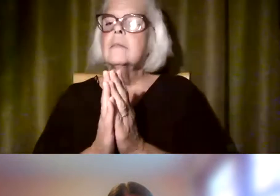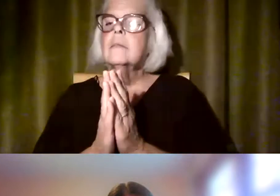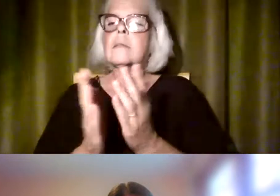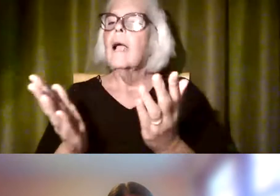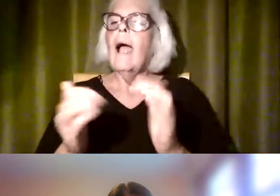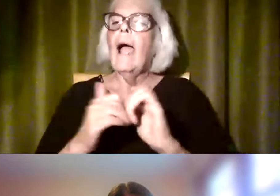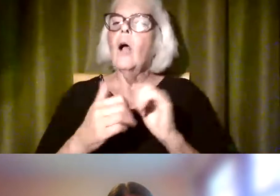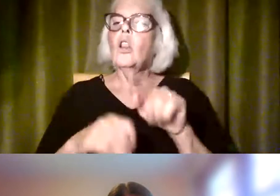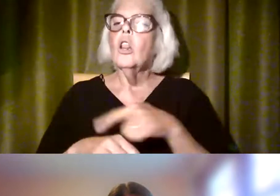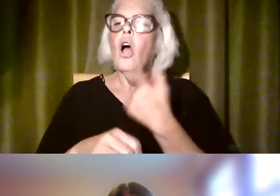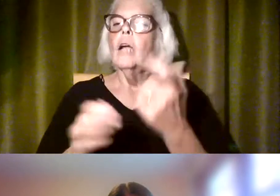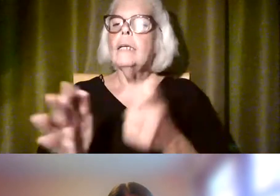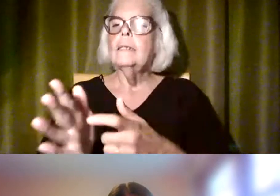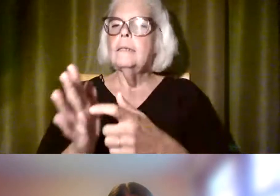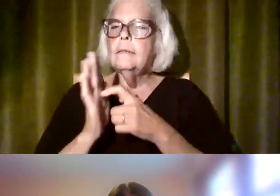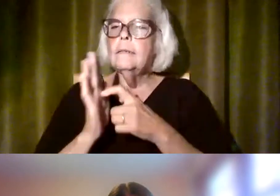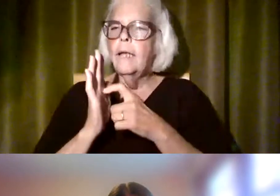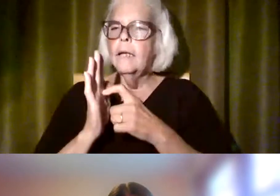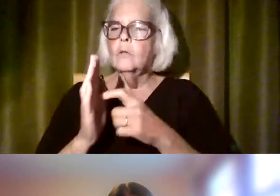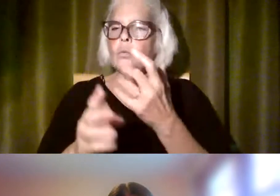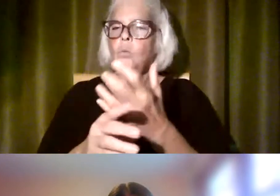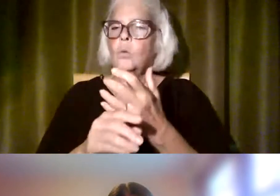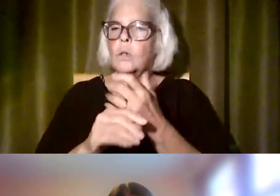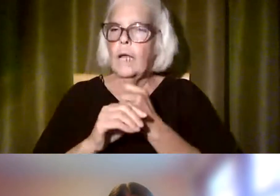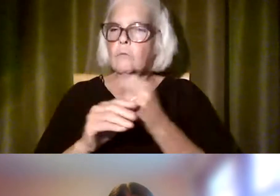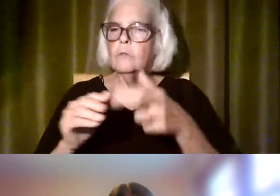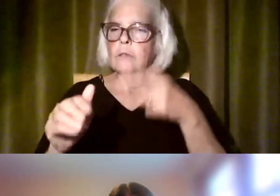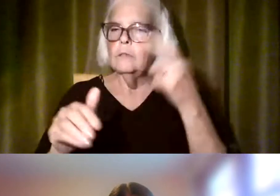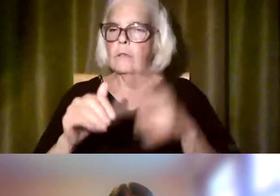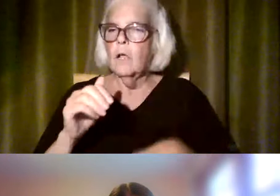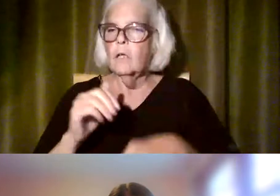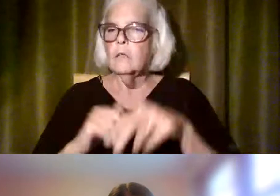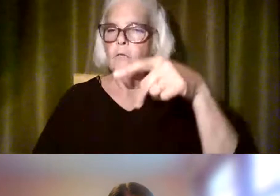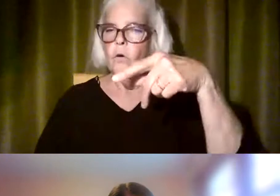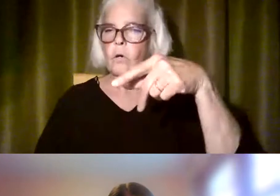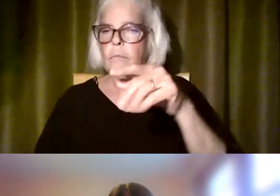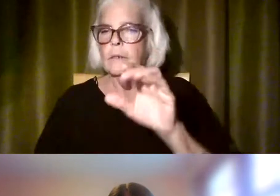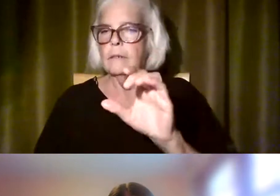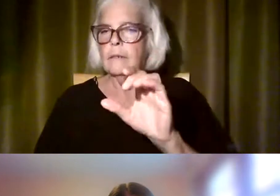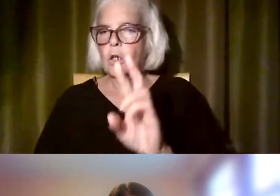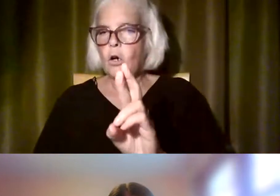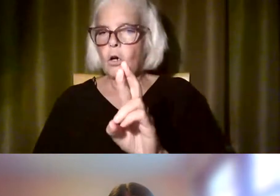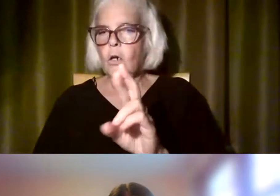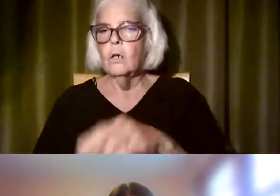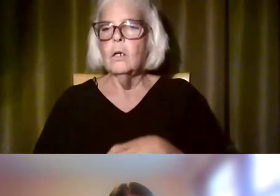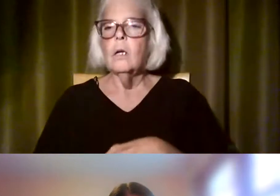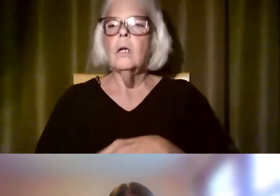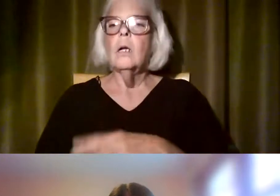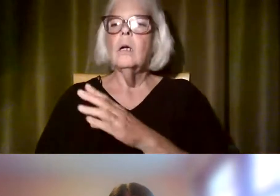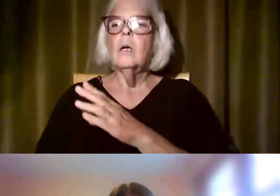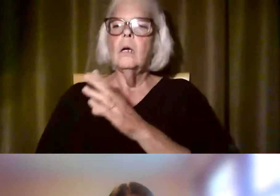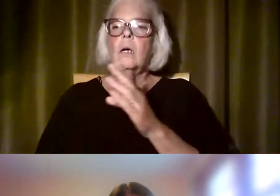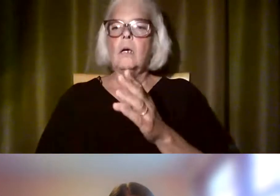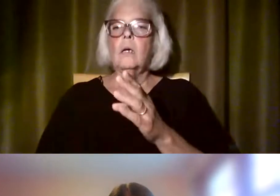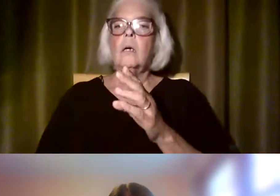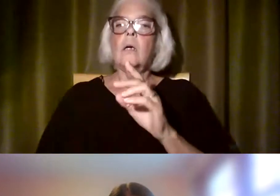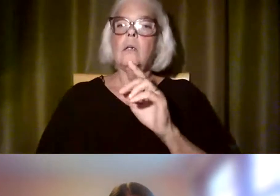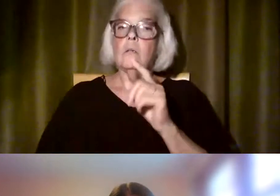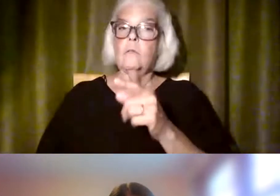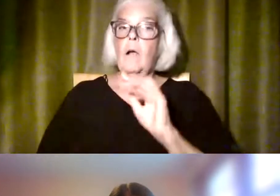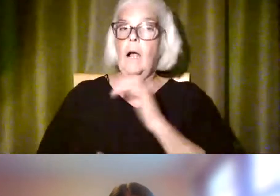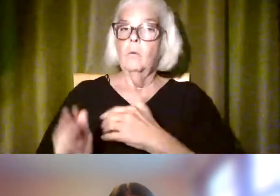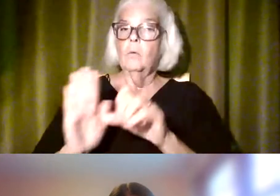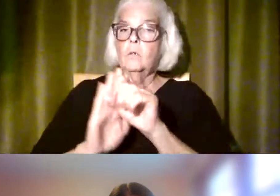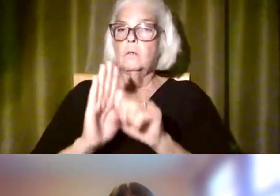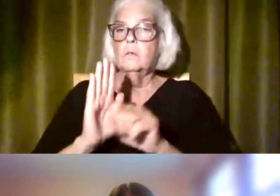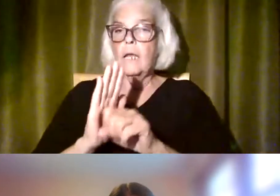Sure. So through our state program, we've utilized the Broad Institute, which is a lab, out-of-state